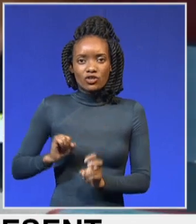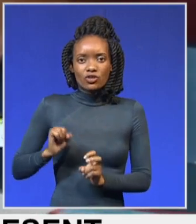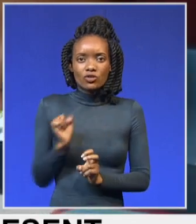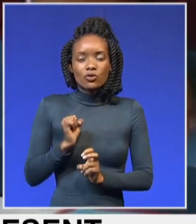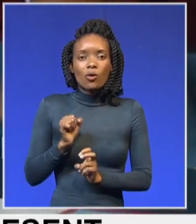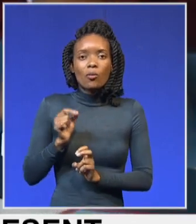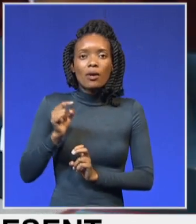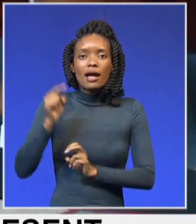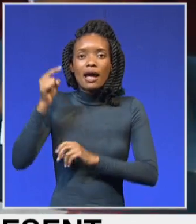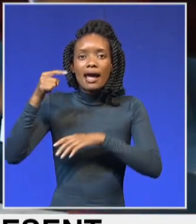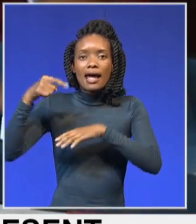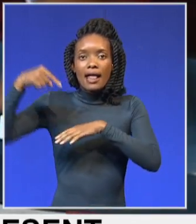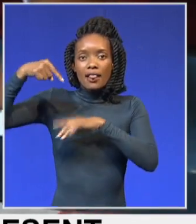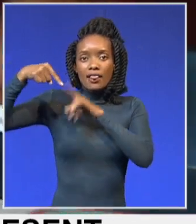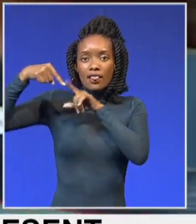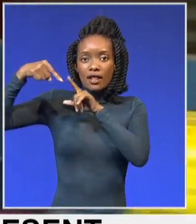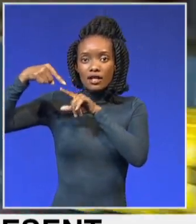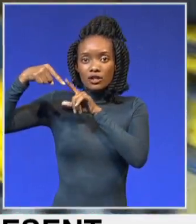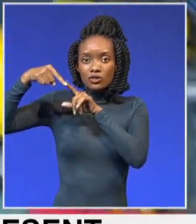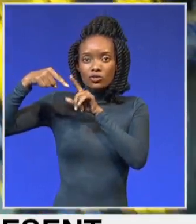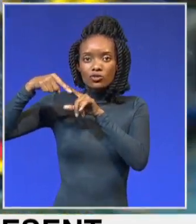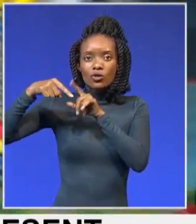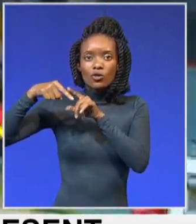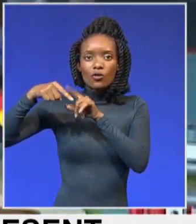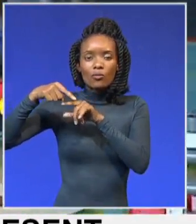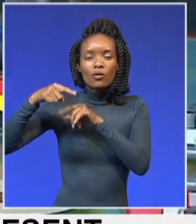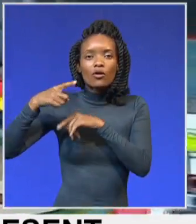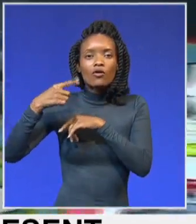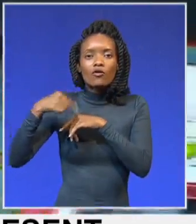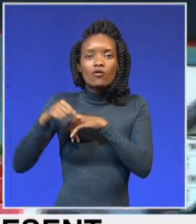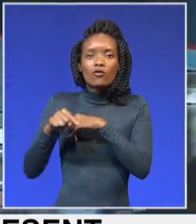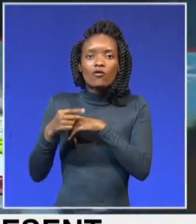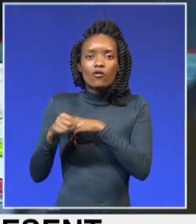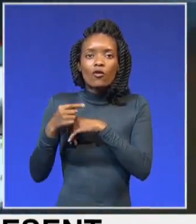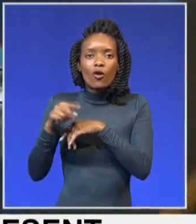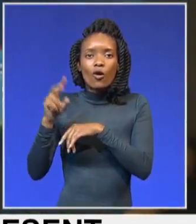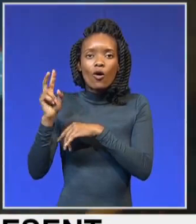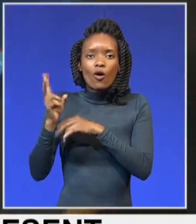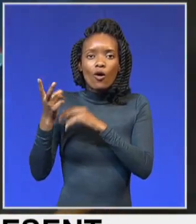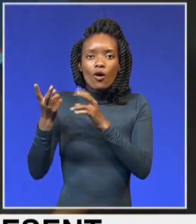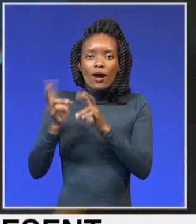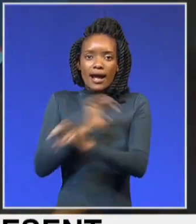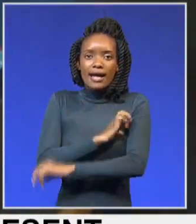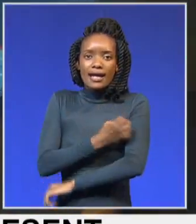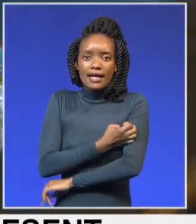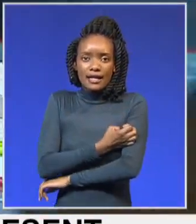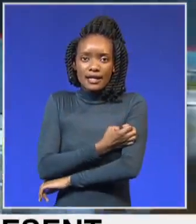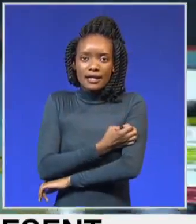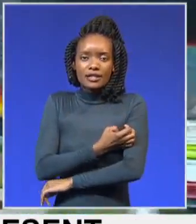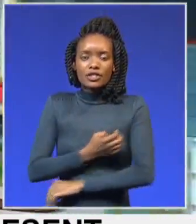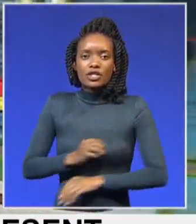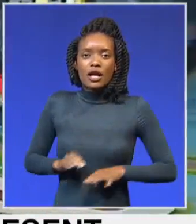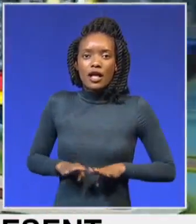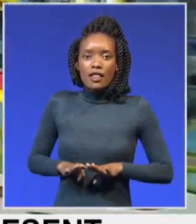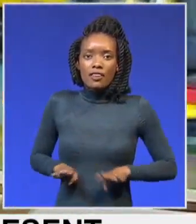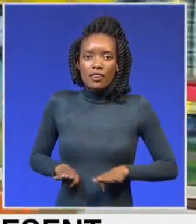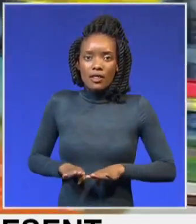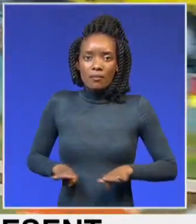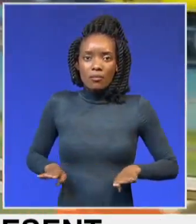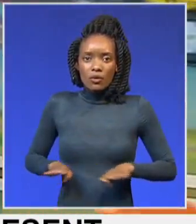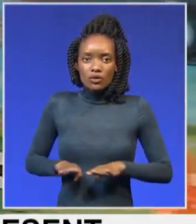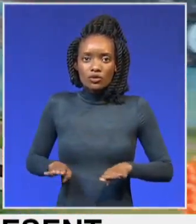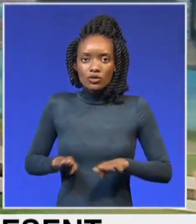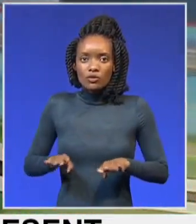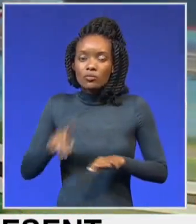put the energy units in the bin on top, and the bottom part releases this from the